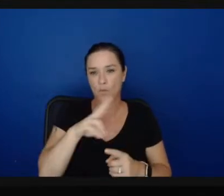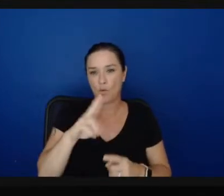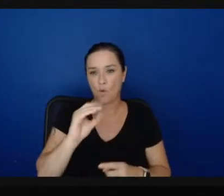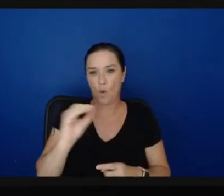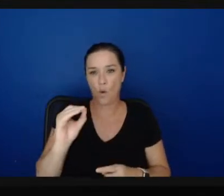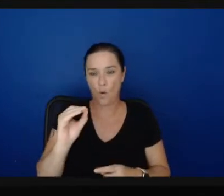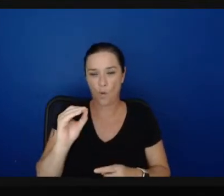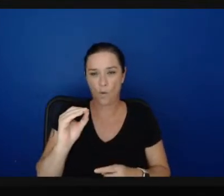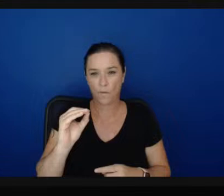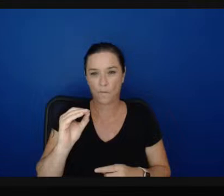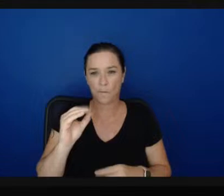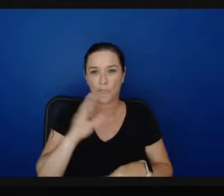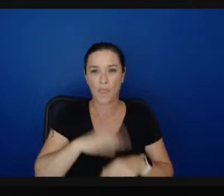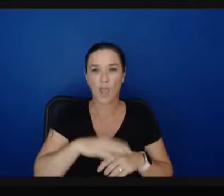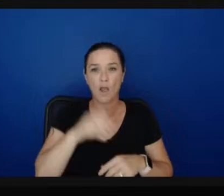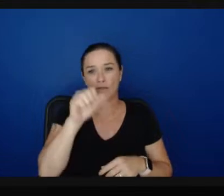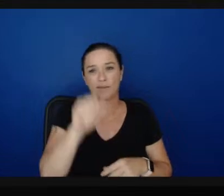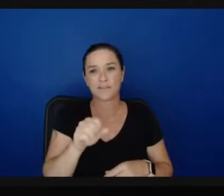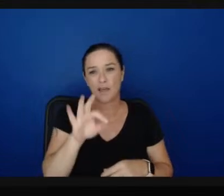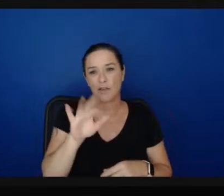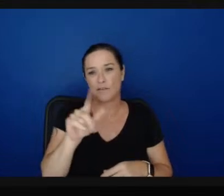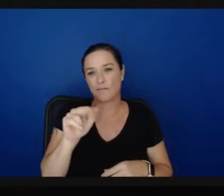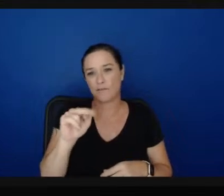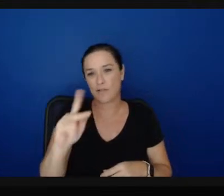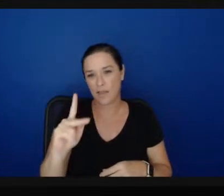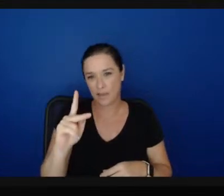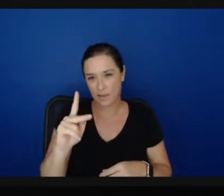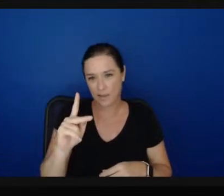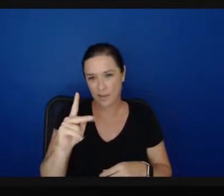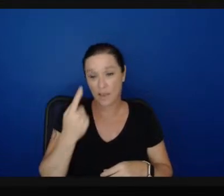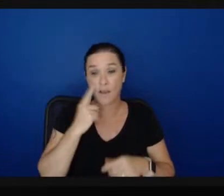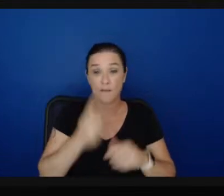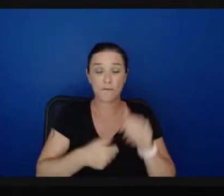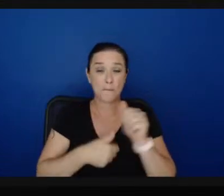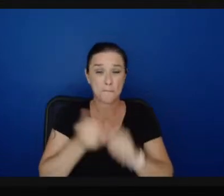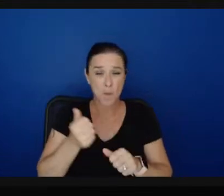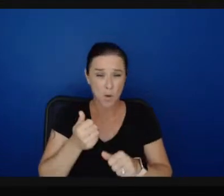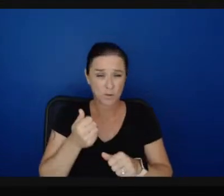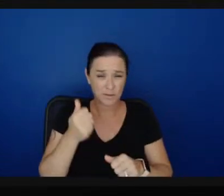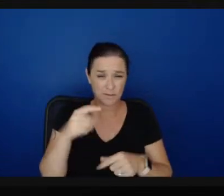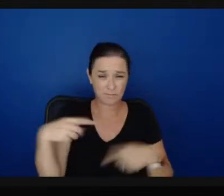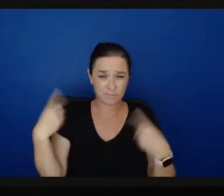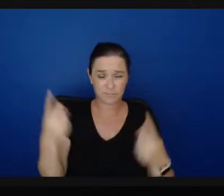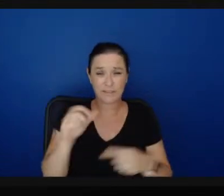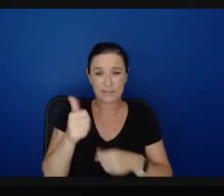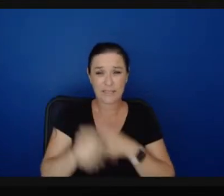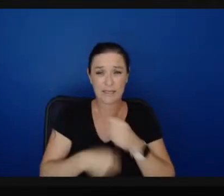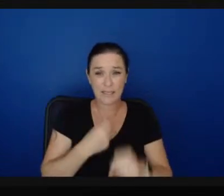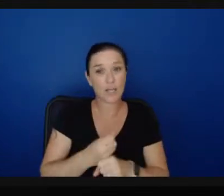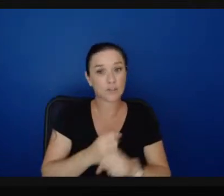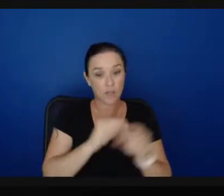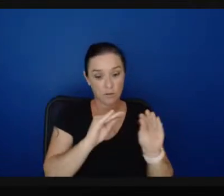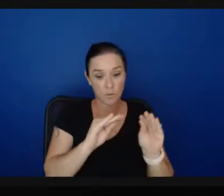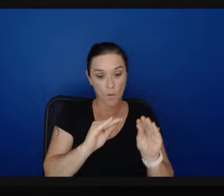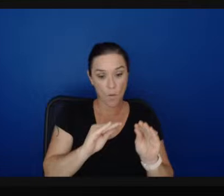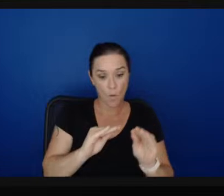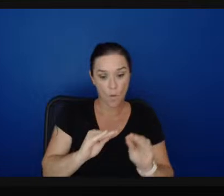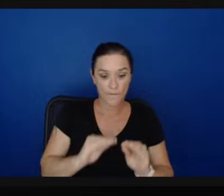on that south flank area. The south flank, for most of the last 10 years, was moving south at Kalapana